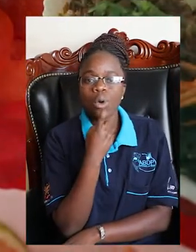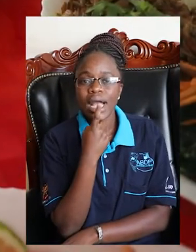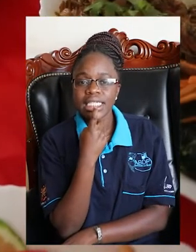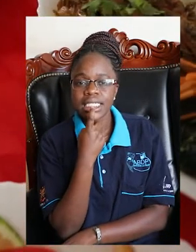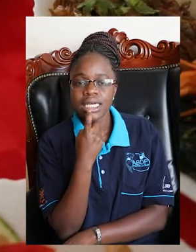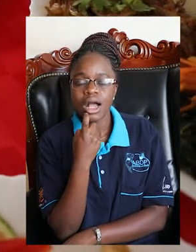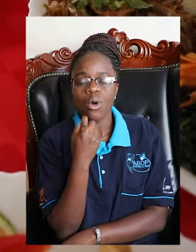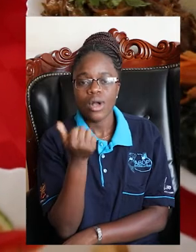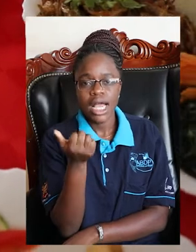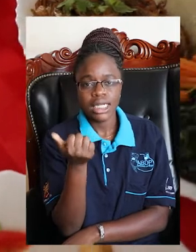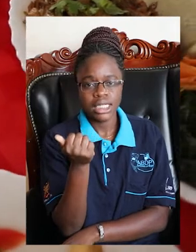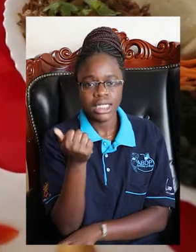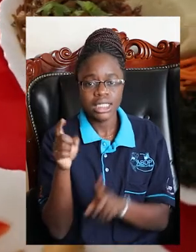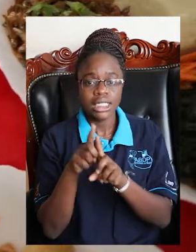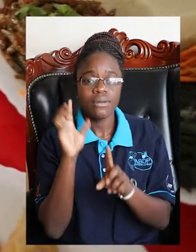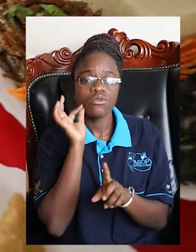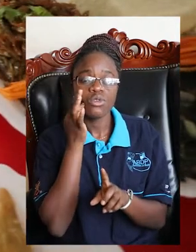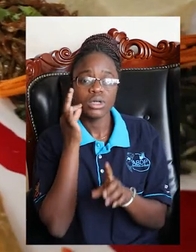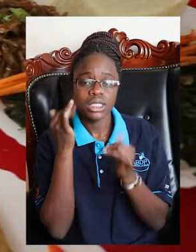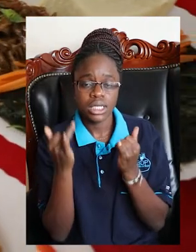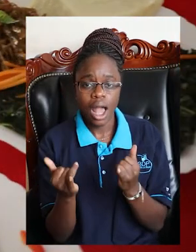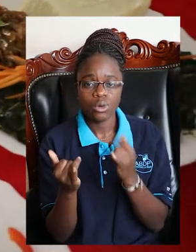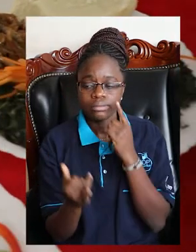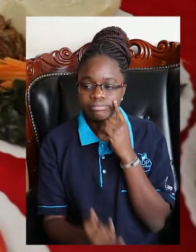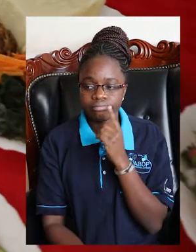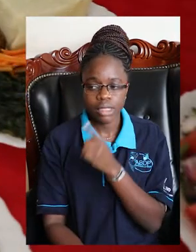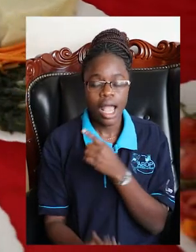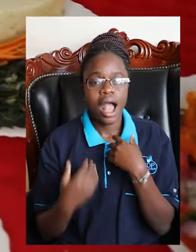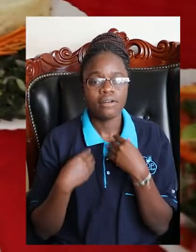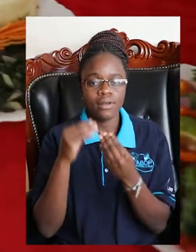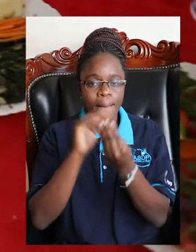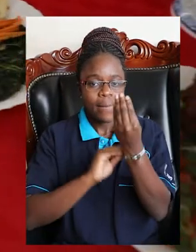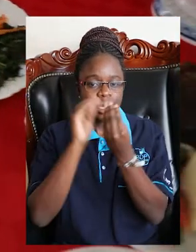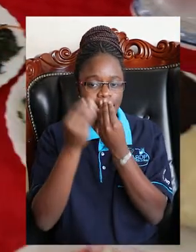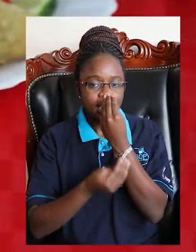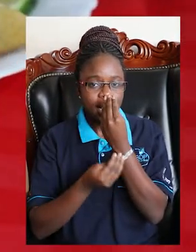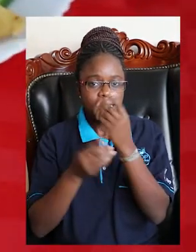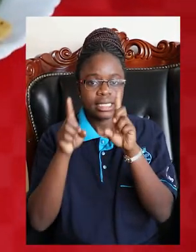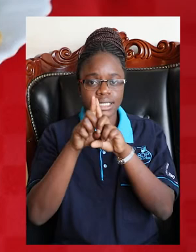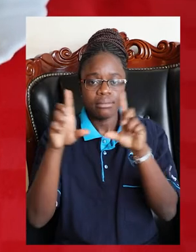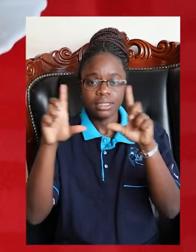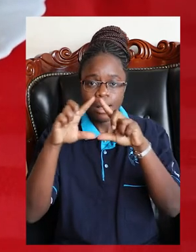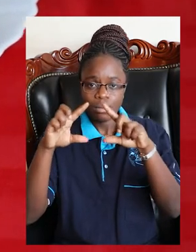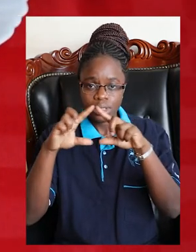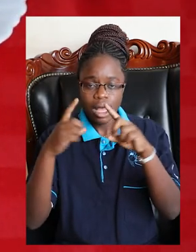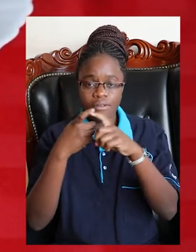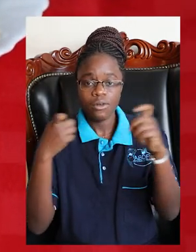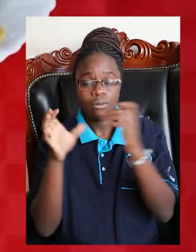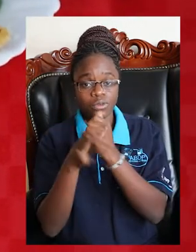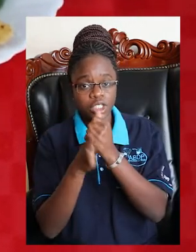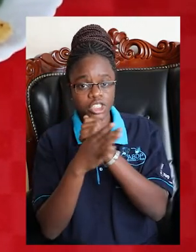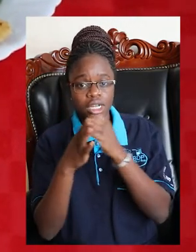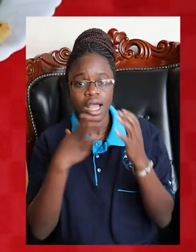a fruit. And our fruit for now is our banana sambusas, which are made from fish